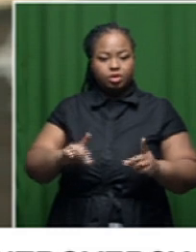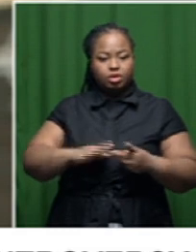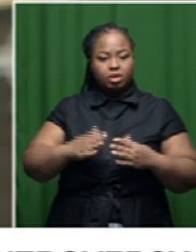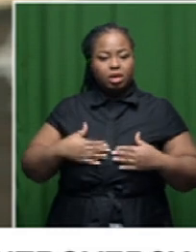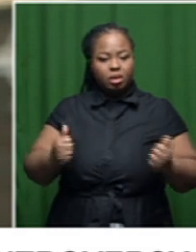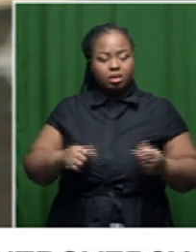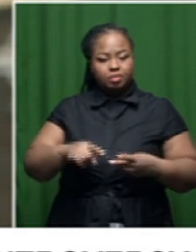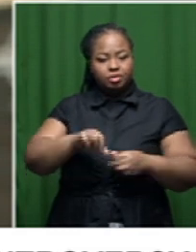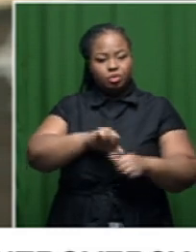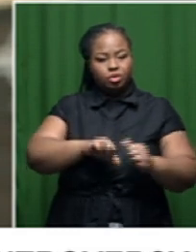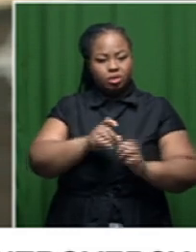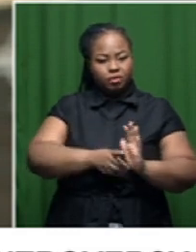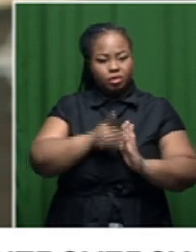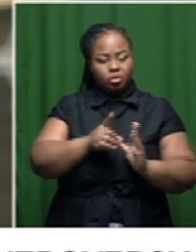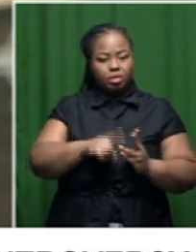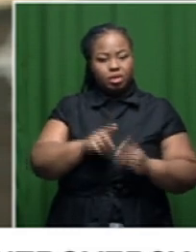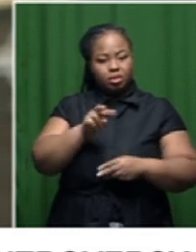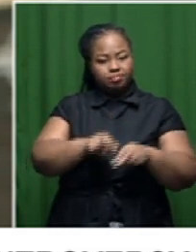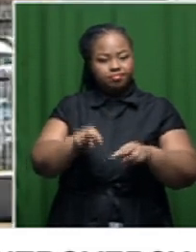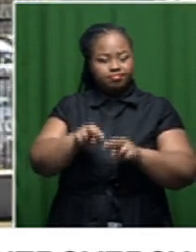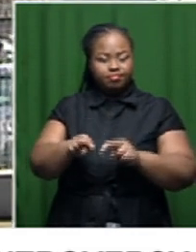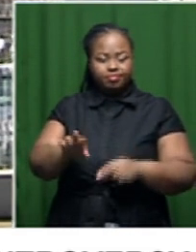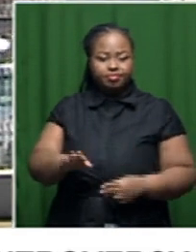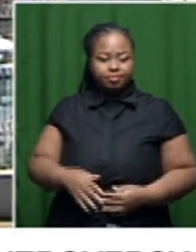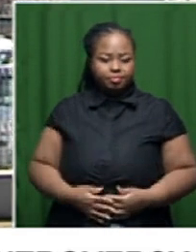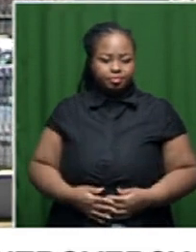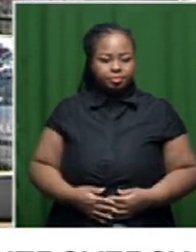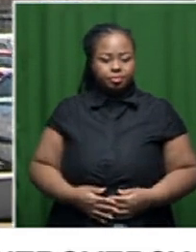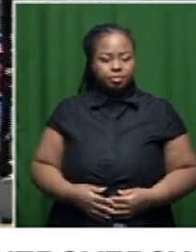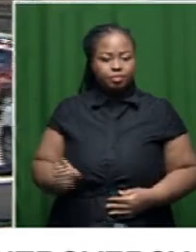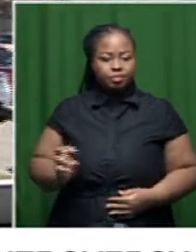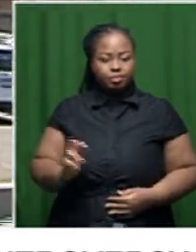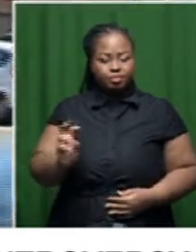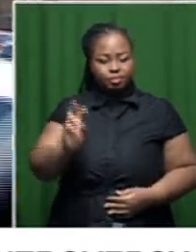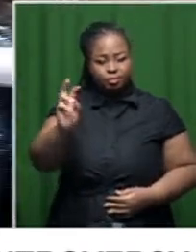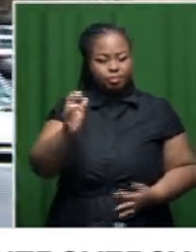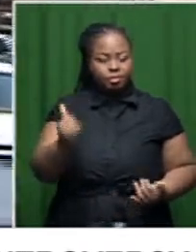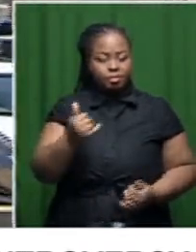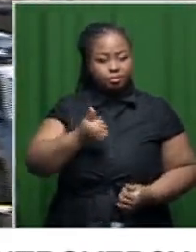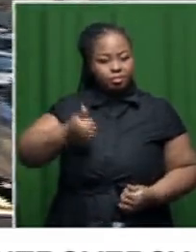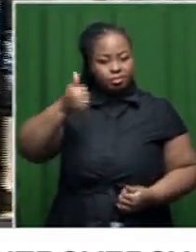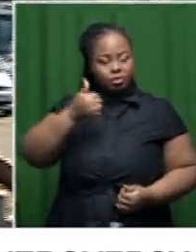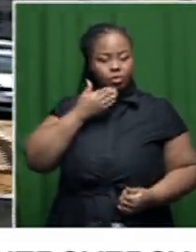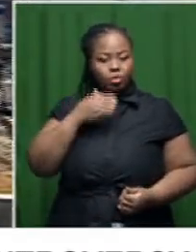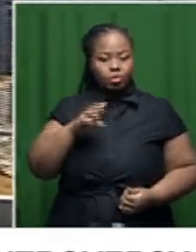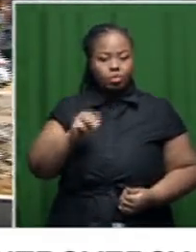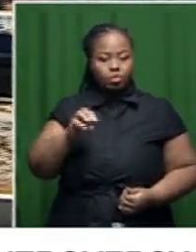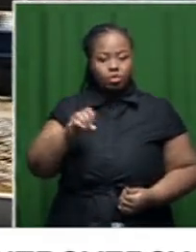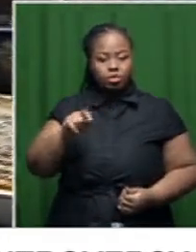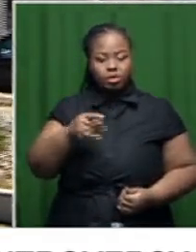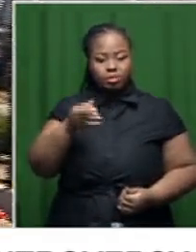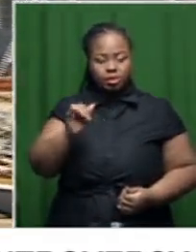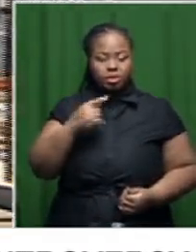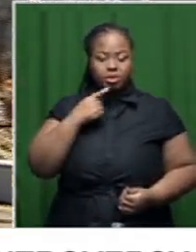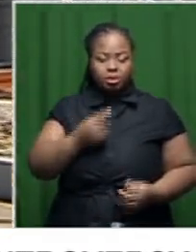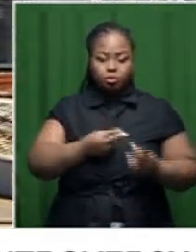health, social development, and policing, amongst others. Special Investigating Unit Head Andy Mutibi says his